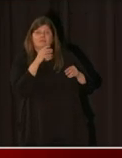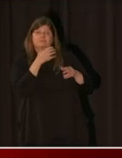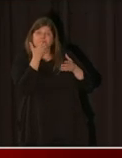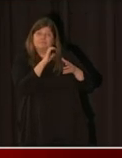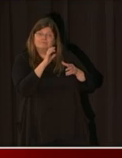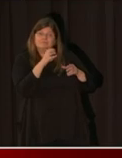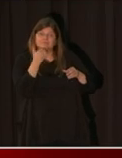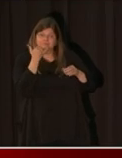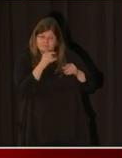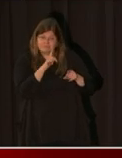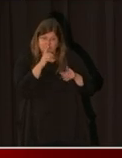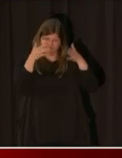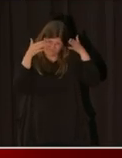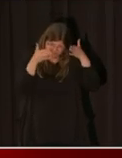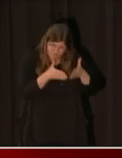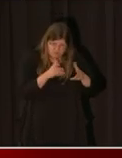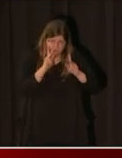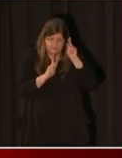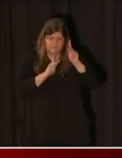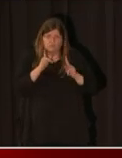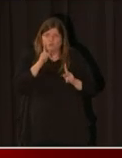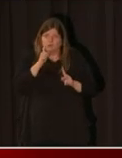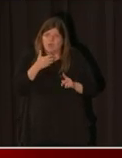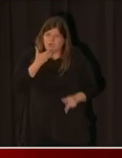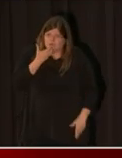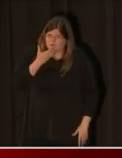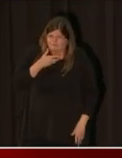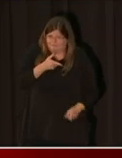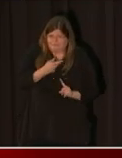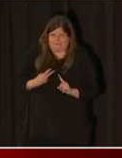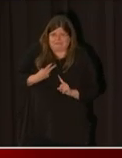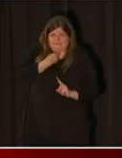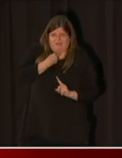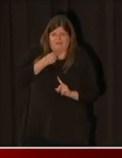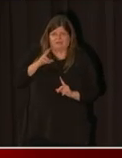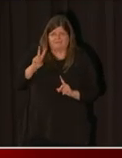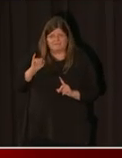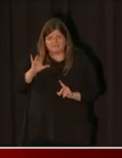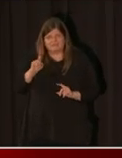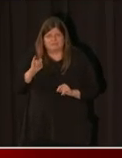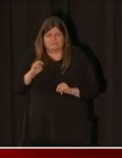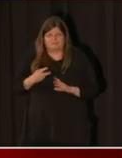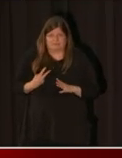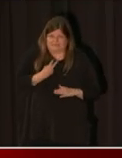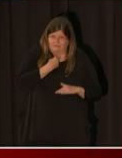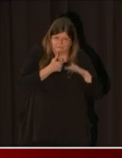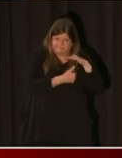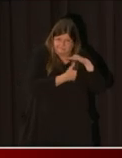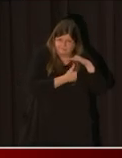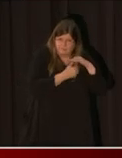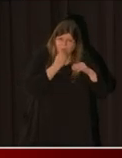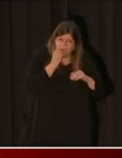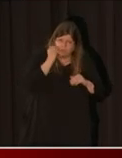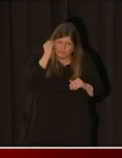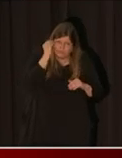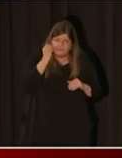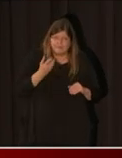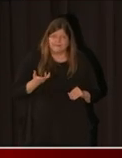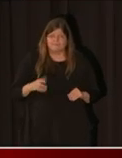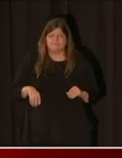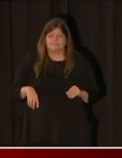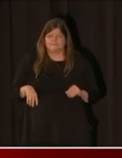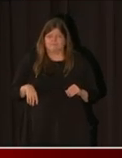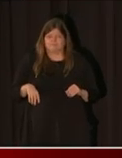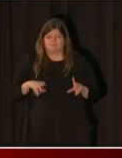homebound. If we got calls to that hotline who didn't fit those two categories of being quarantined or homebound,